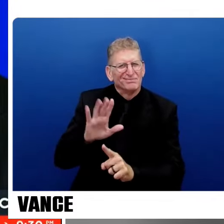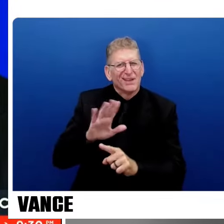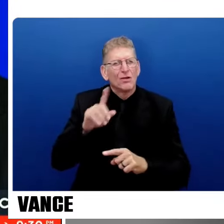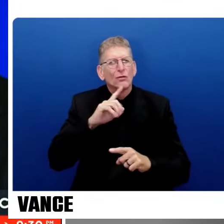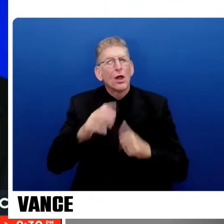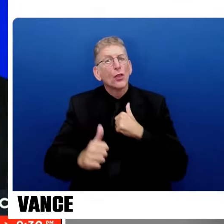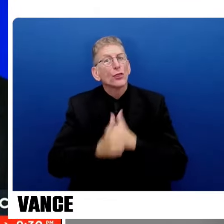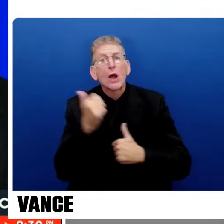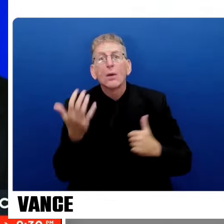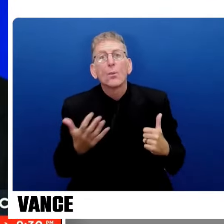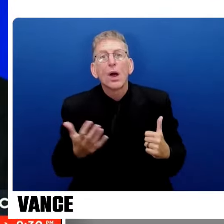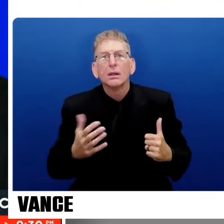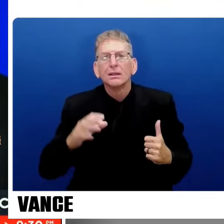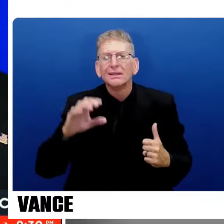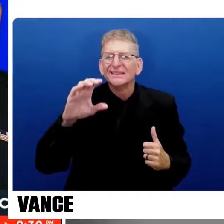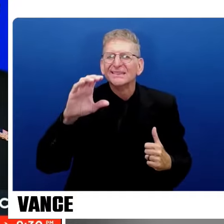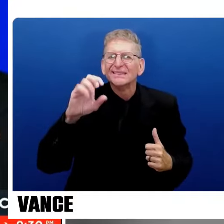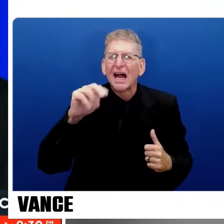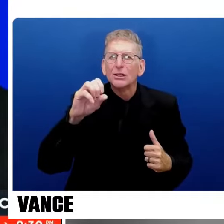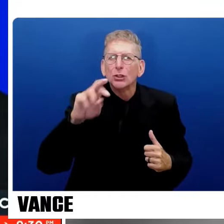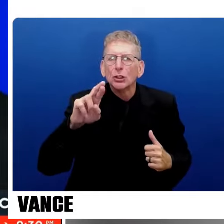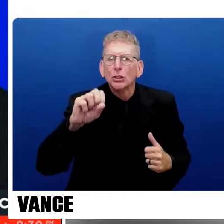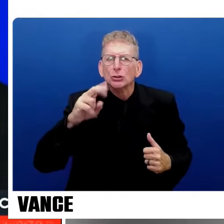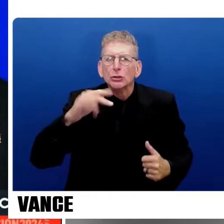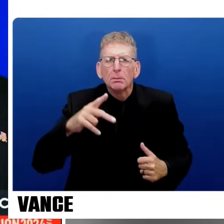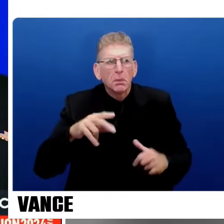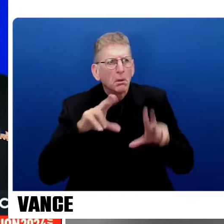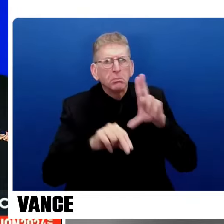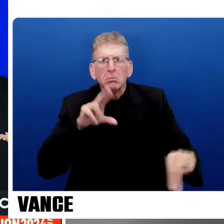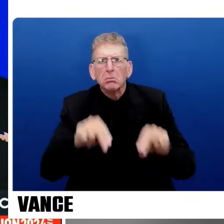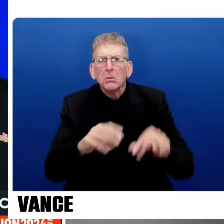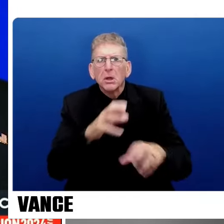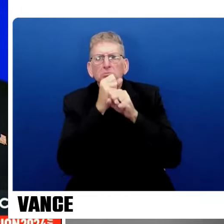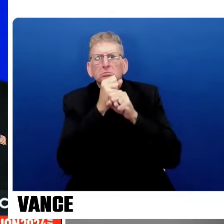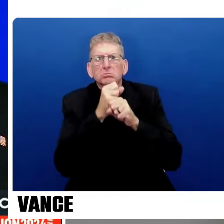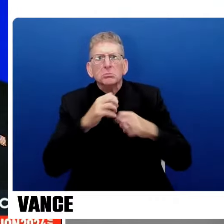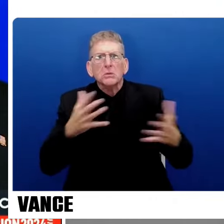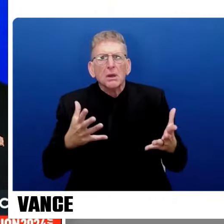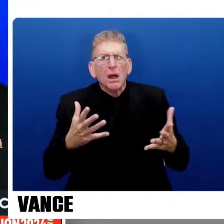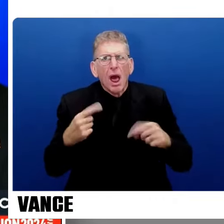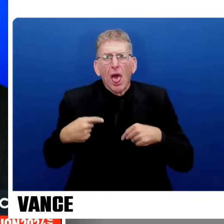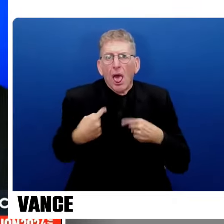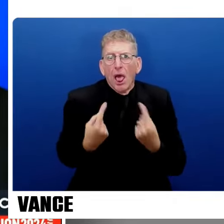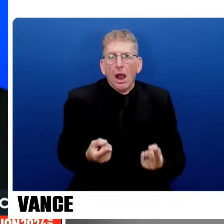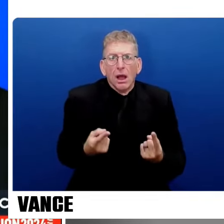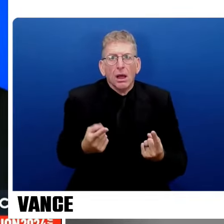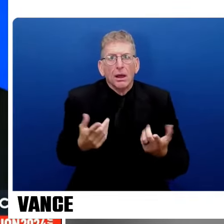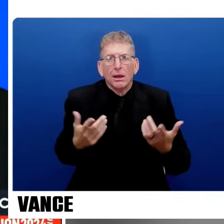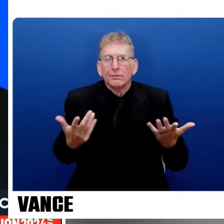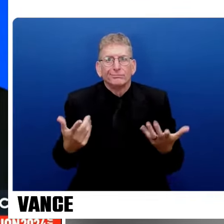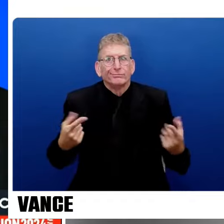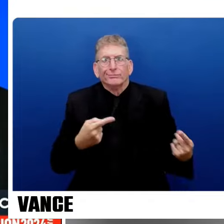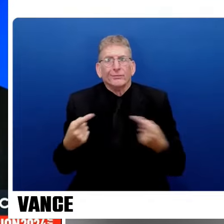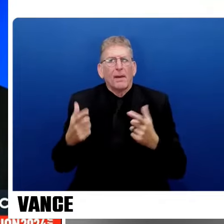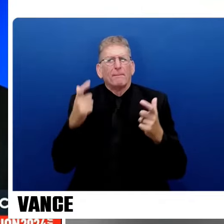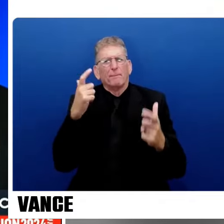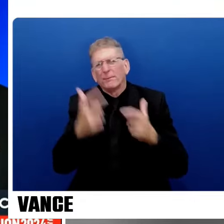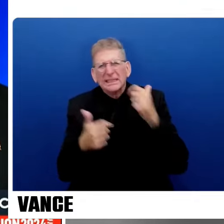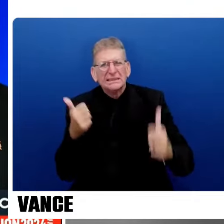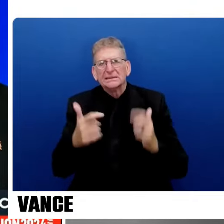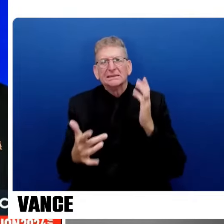lifelong friendships because of disagreements over politics. It's big technology companies silencing their fellow citizens. And it's Kamala Harris